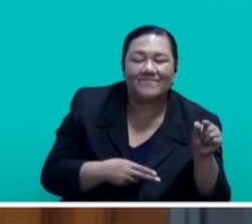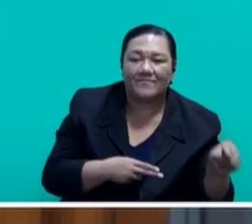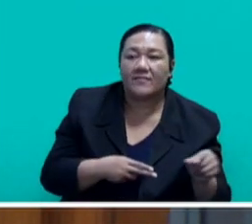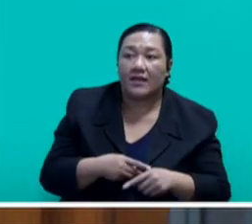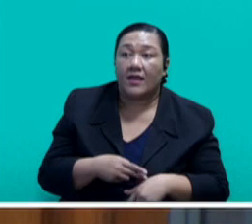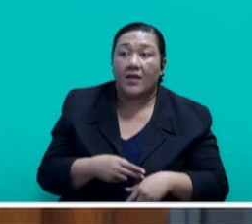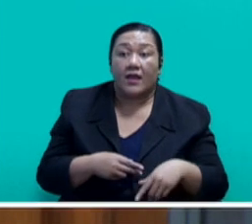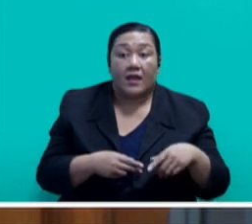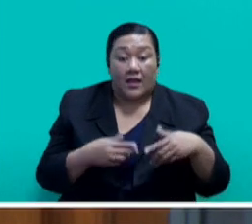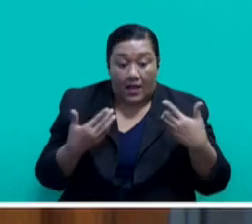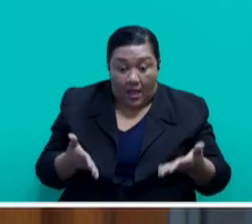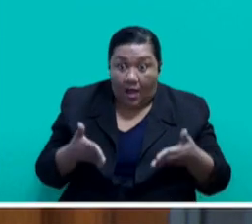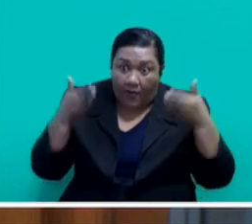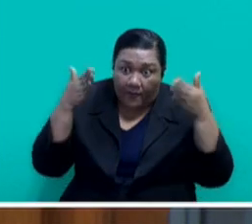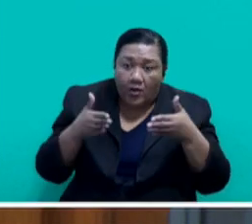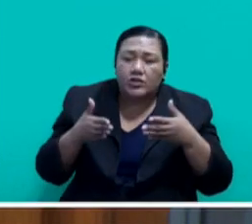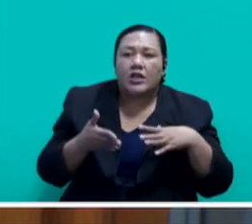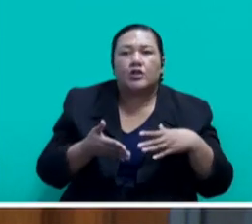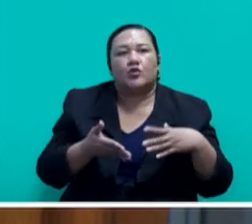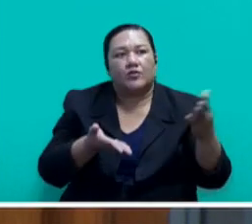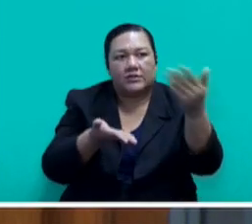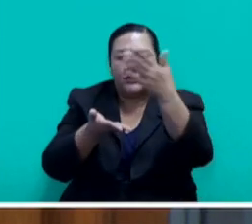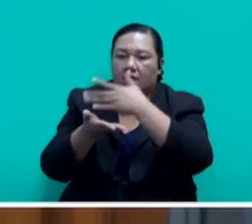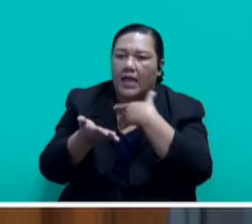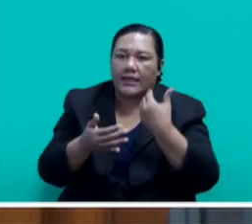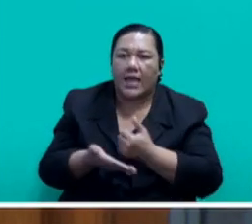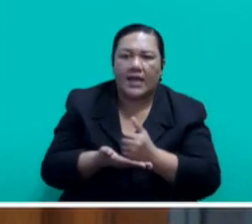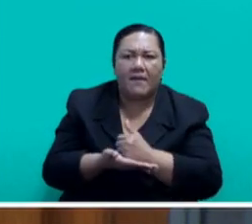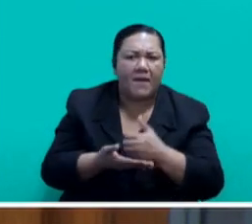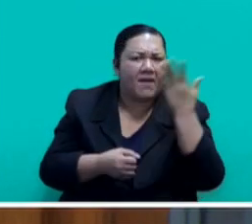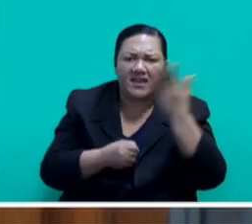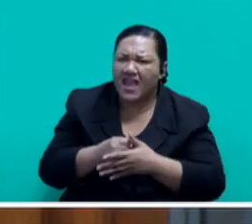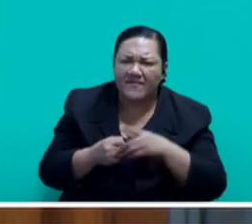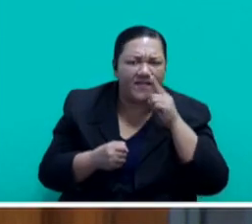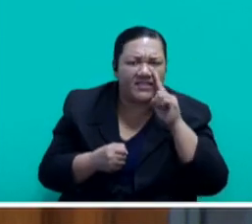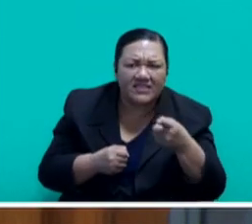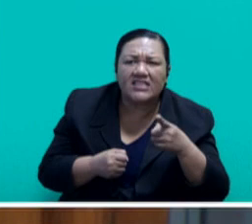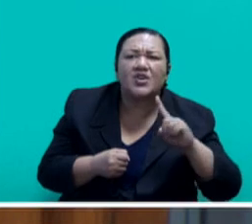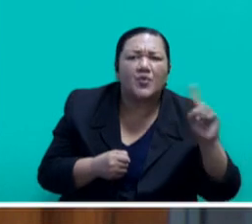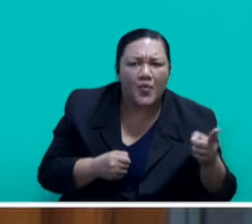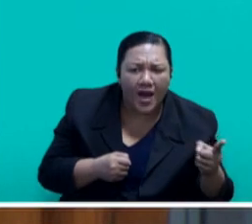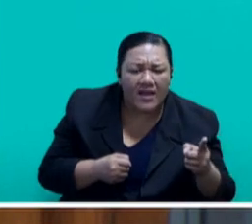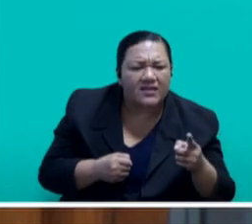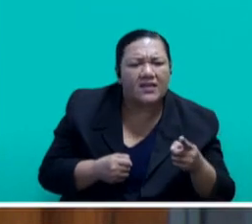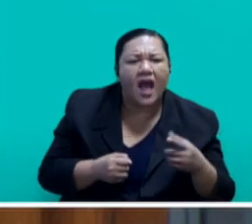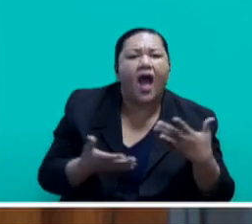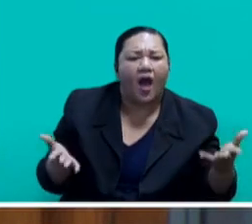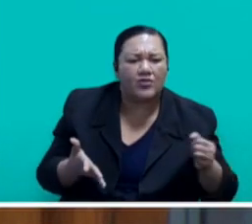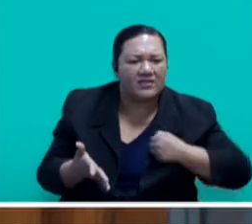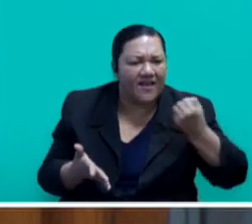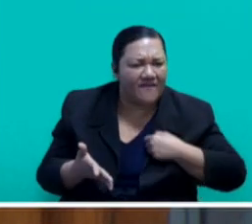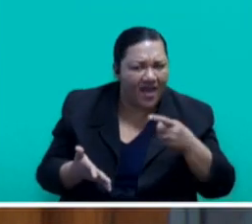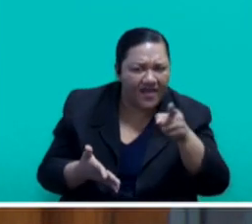on getting the numbers on the scoreboard without ever considering the survival rate of what's planted. Mr. Speaker, sir,